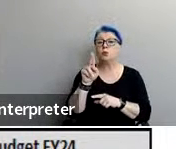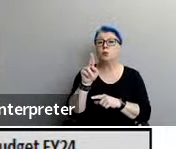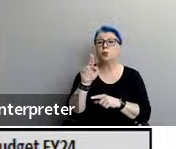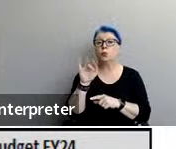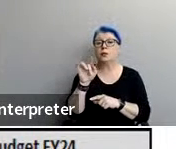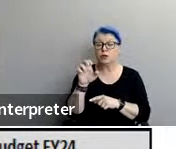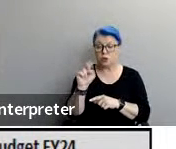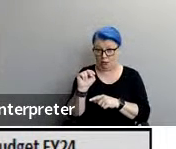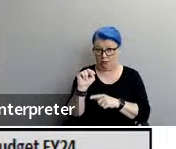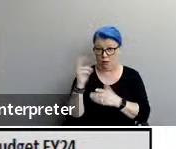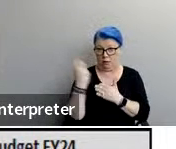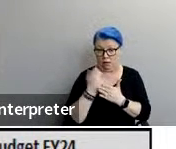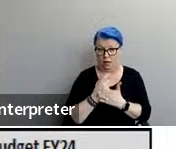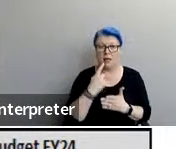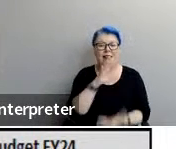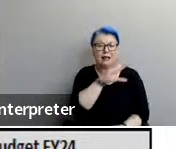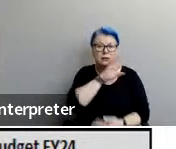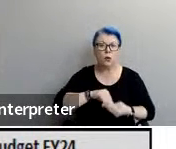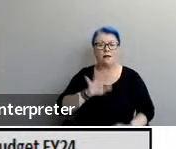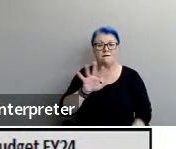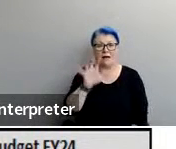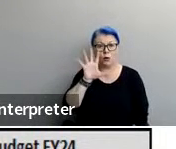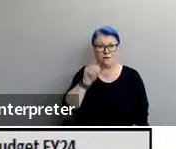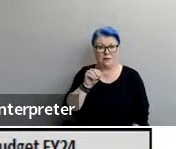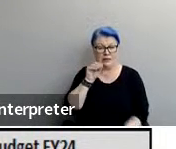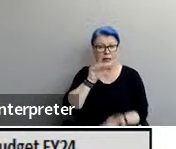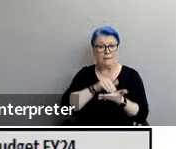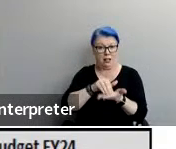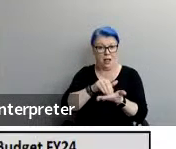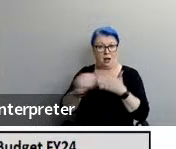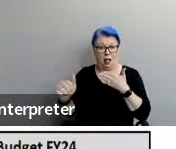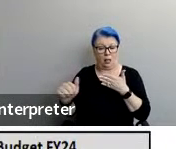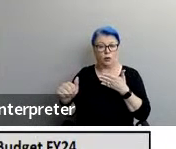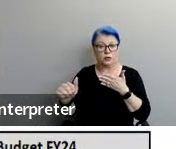of $550 million in revenue.